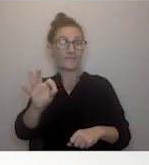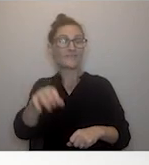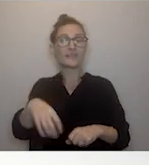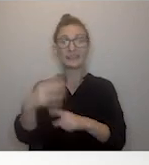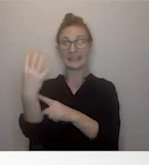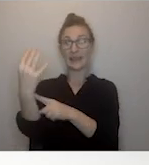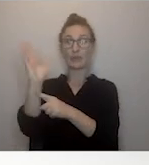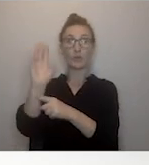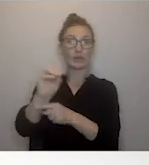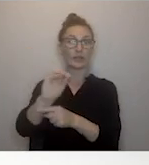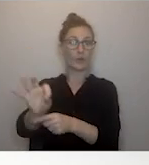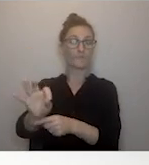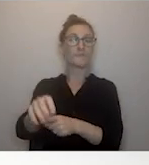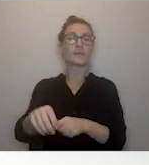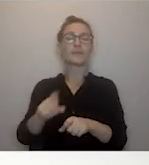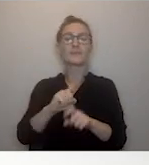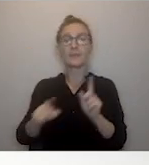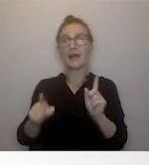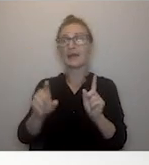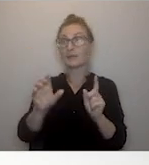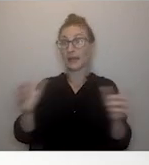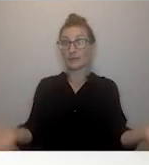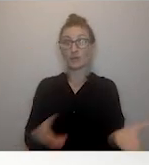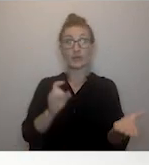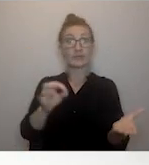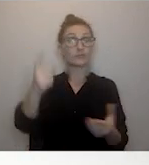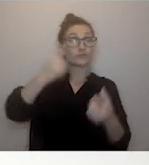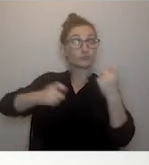off, the camera's going to go off, but I am here for questions if you guys